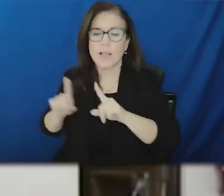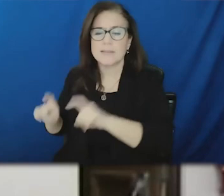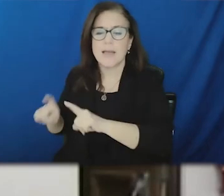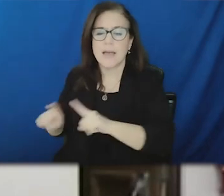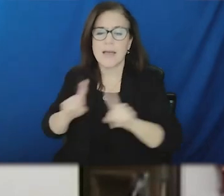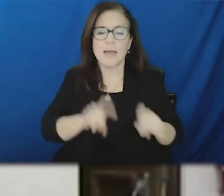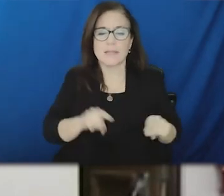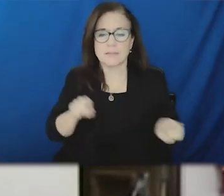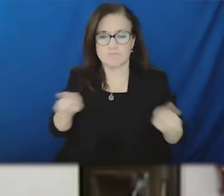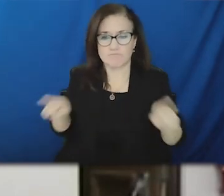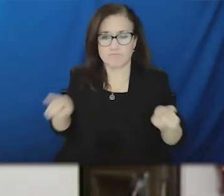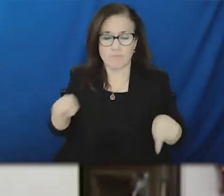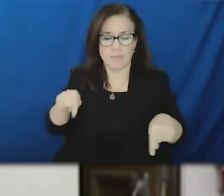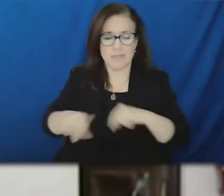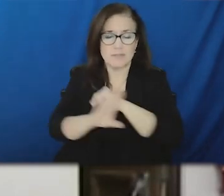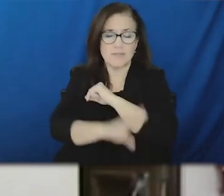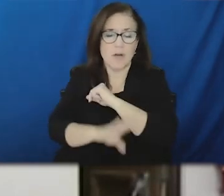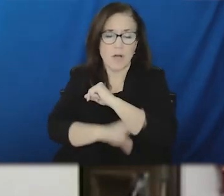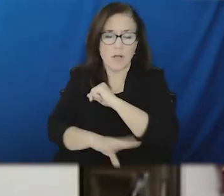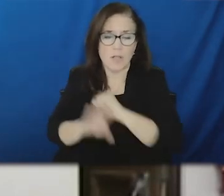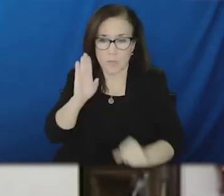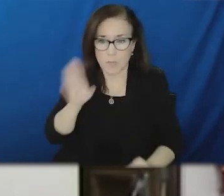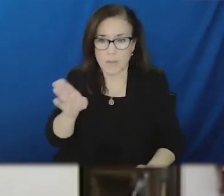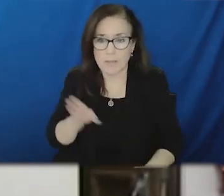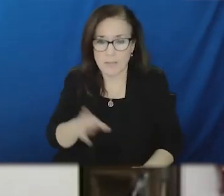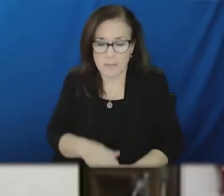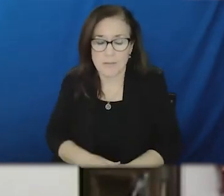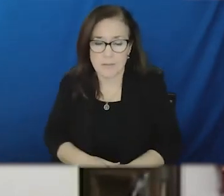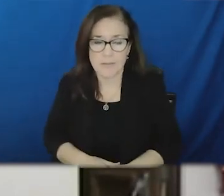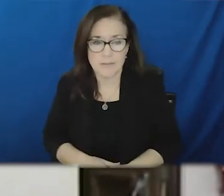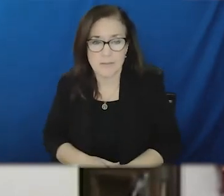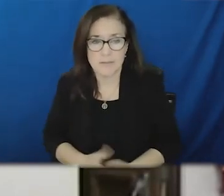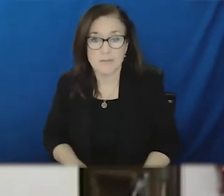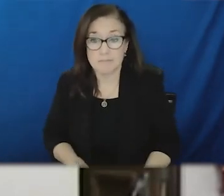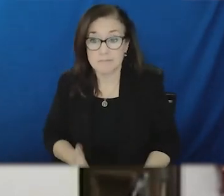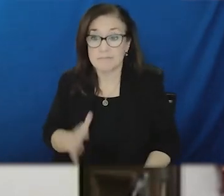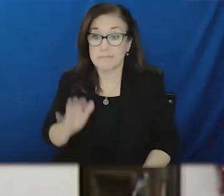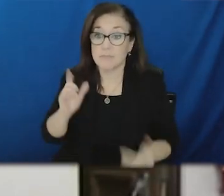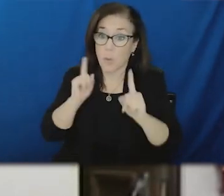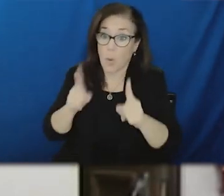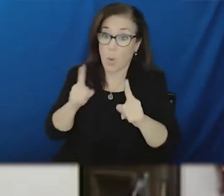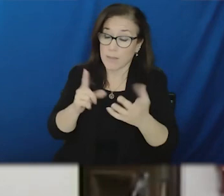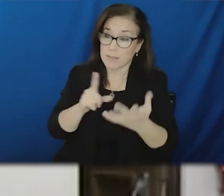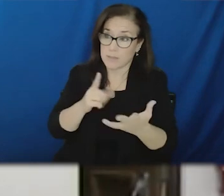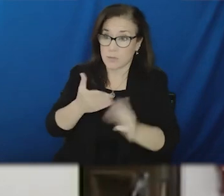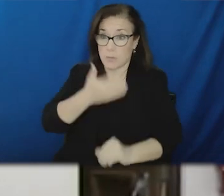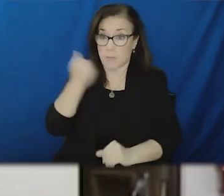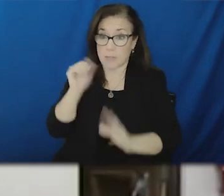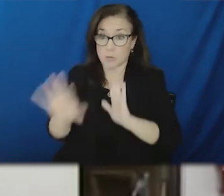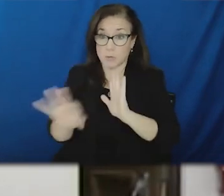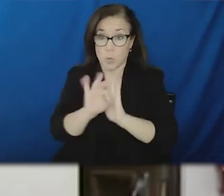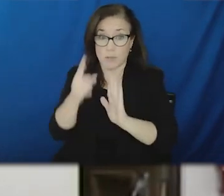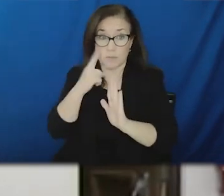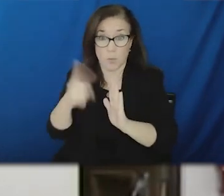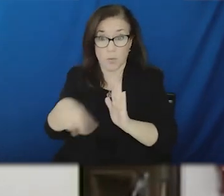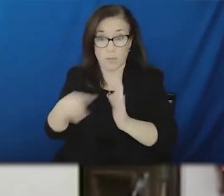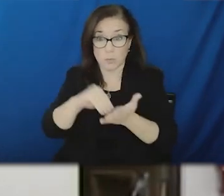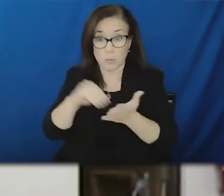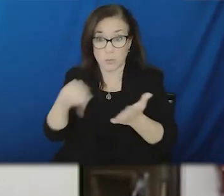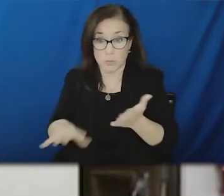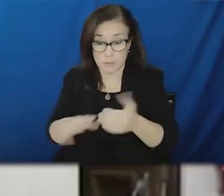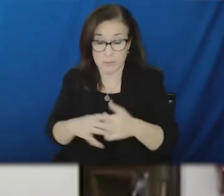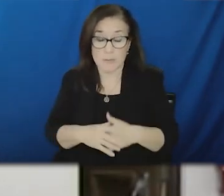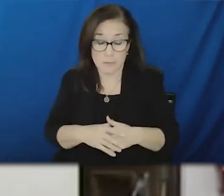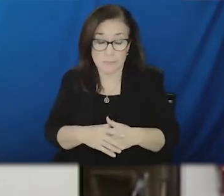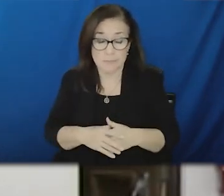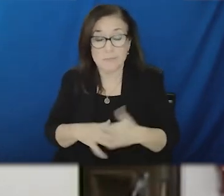coming fall to ensure we make the best choice for our students in that area. And so I'd be happy to